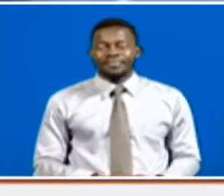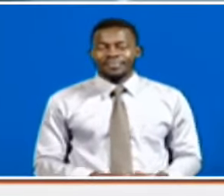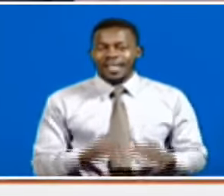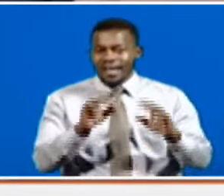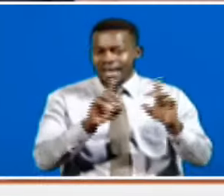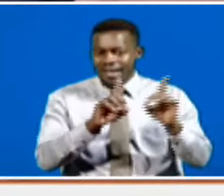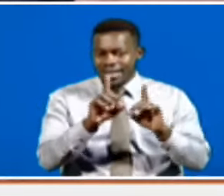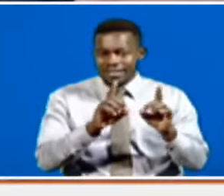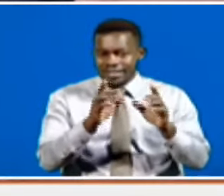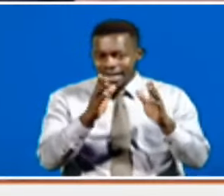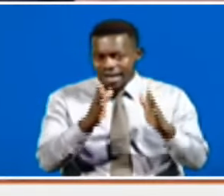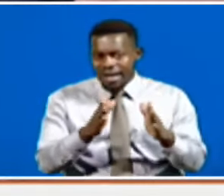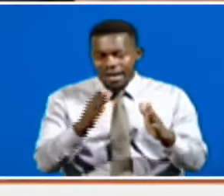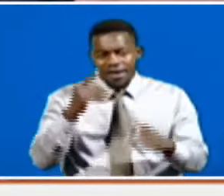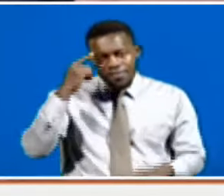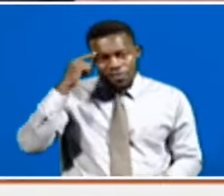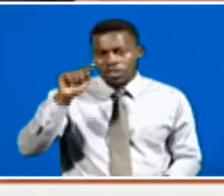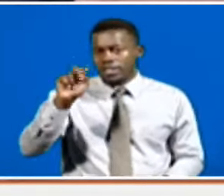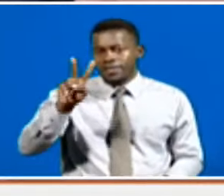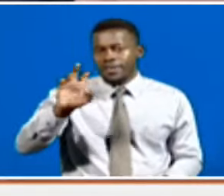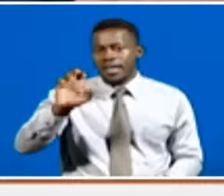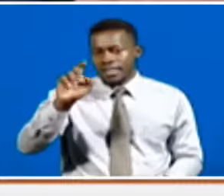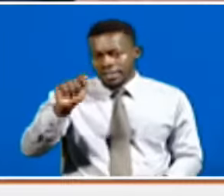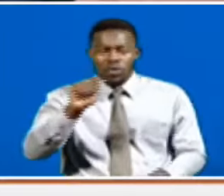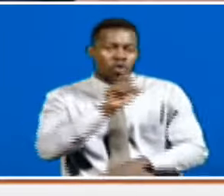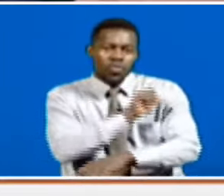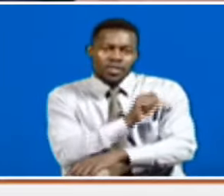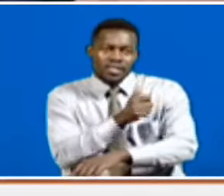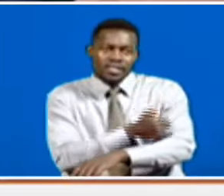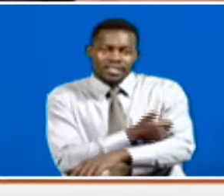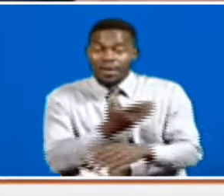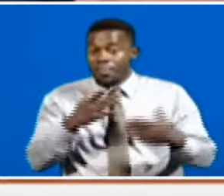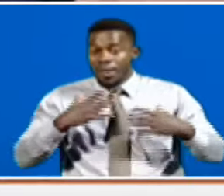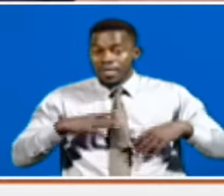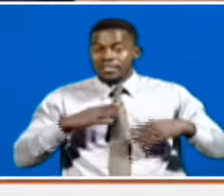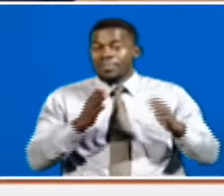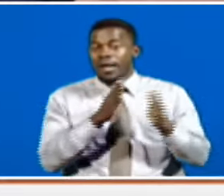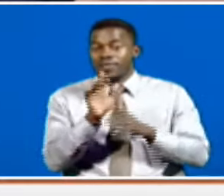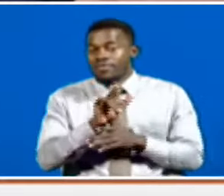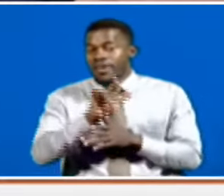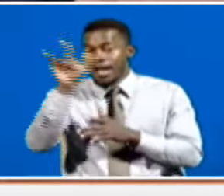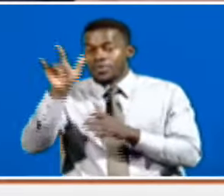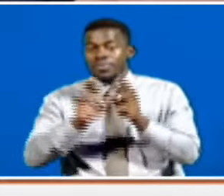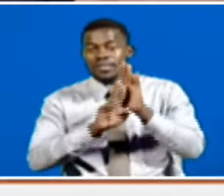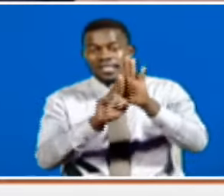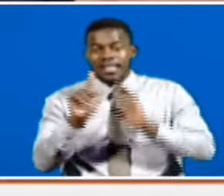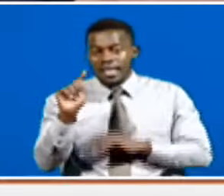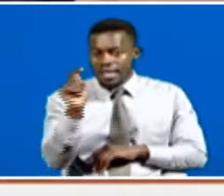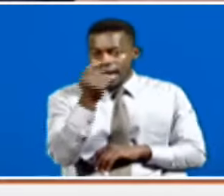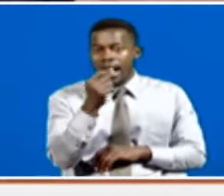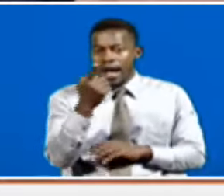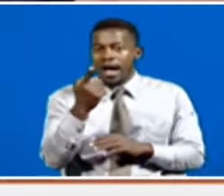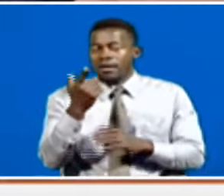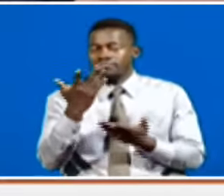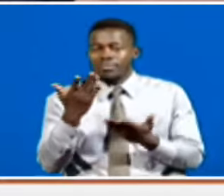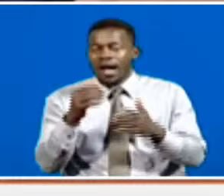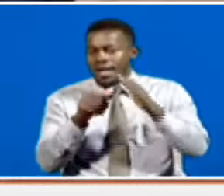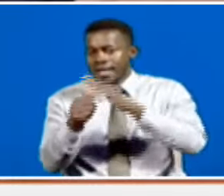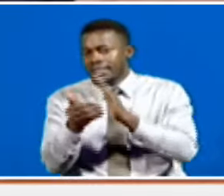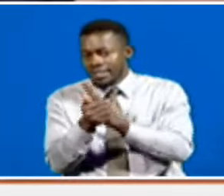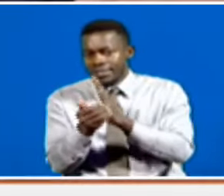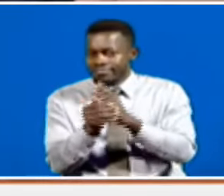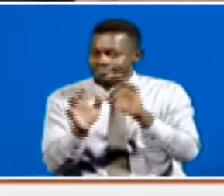Director General at TVET Authority. And for those who will be flying the country's flag high, I will say all the best and